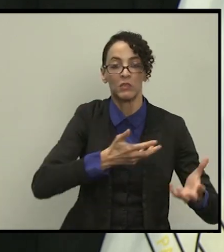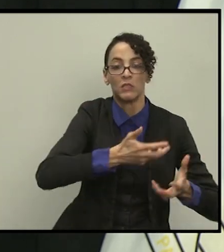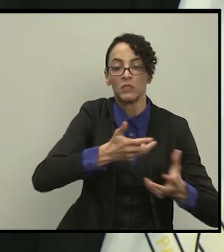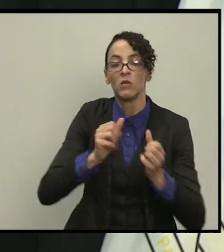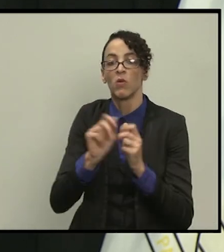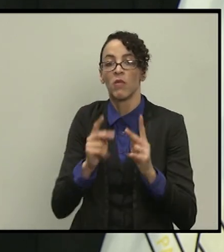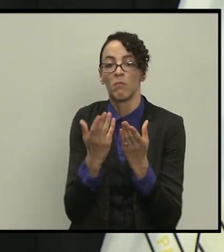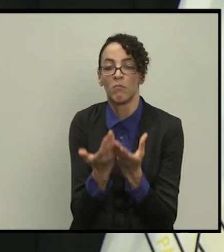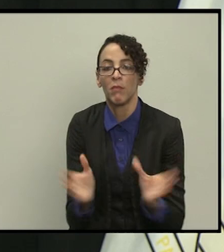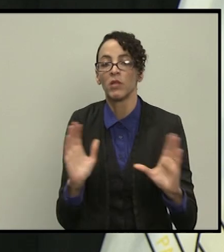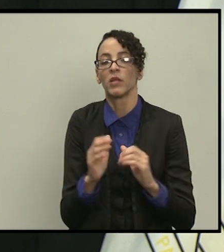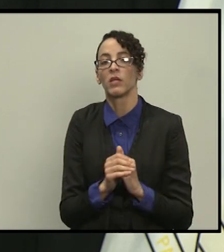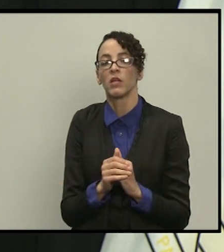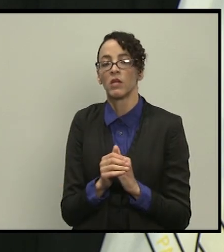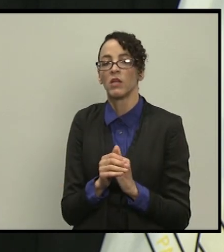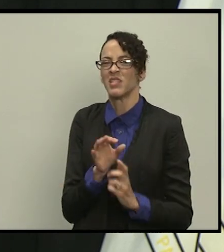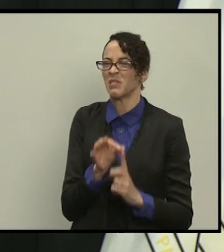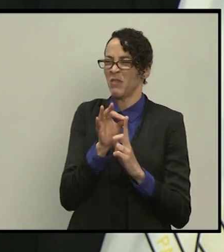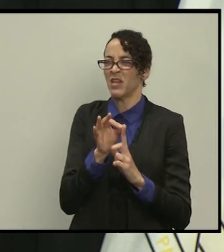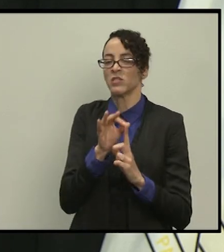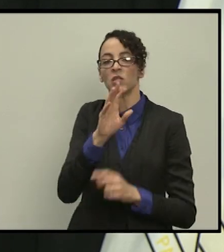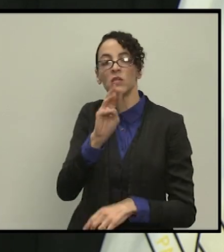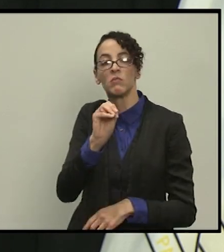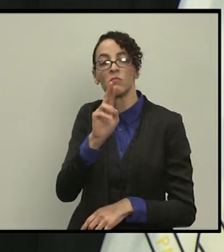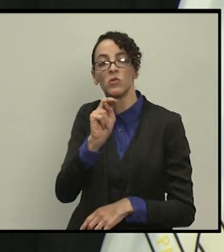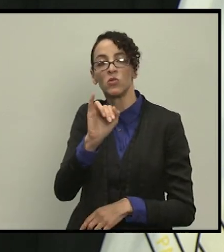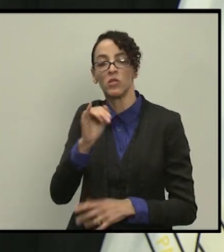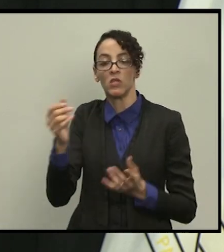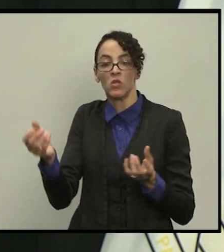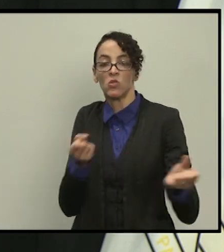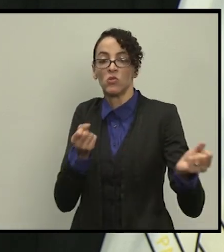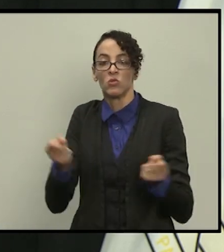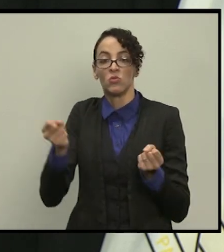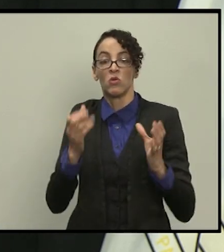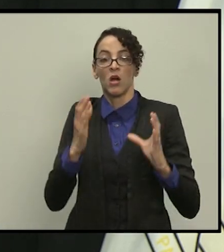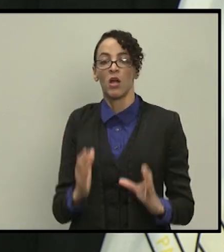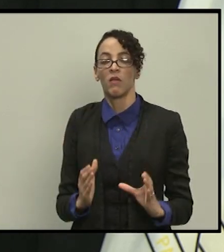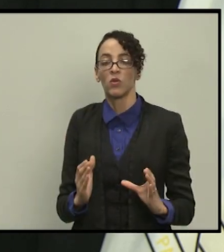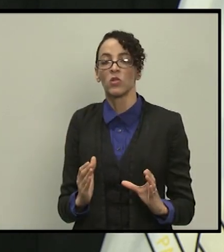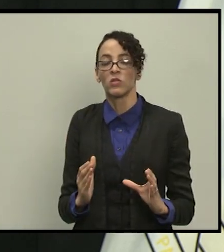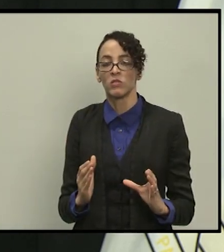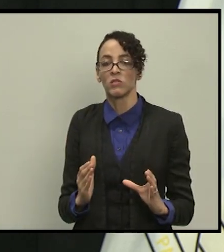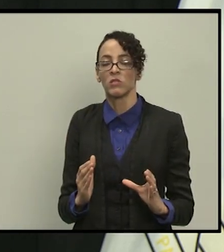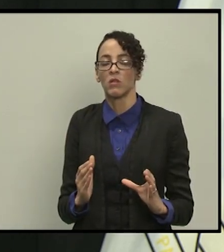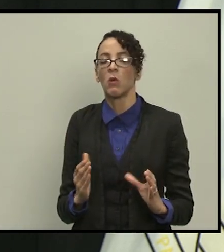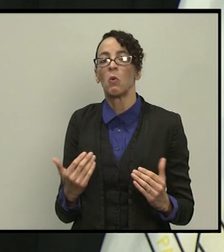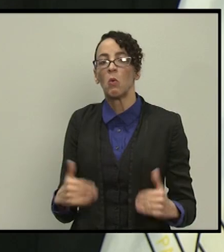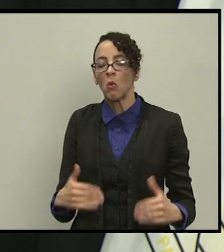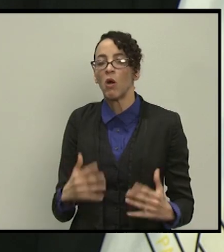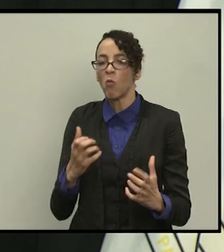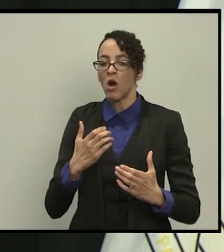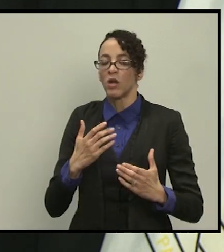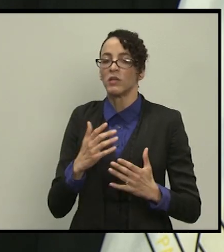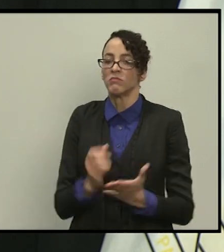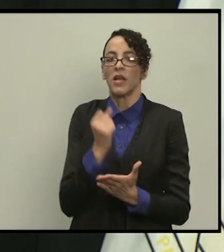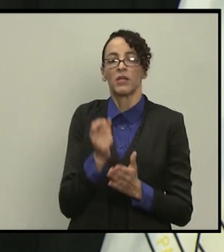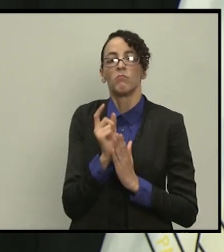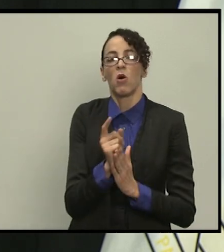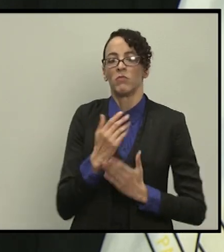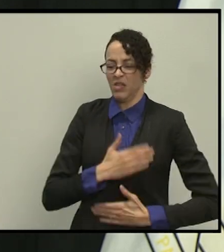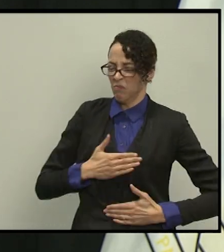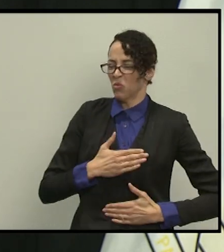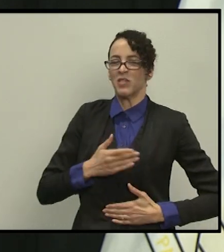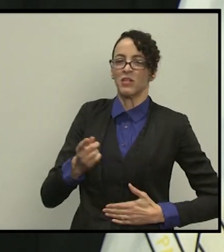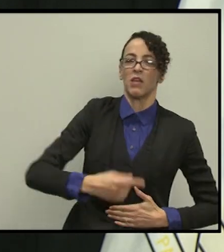our Muni drivers, and I want to take this moment to really appreciate them so much for their hard work and their dedication,